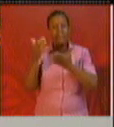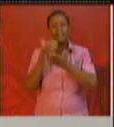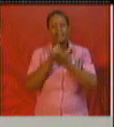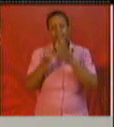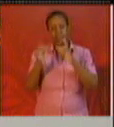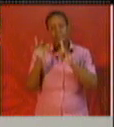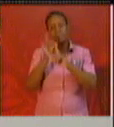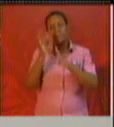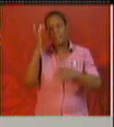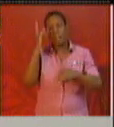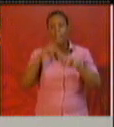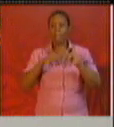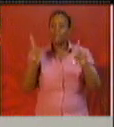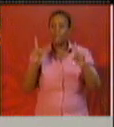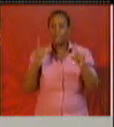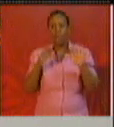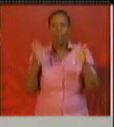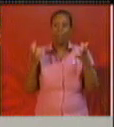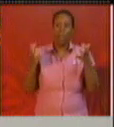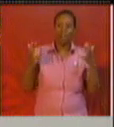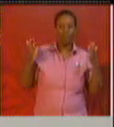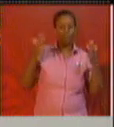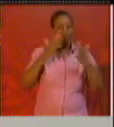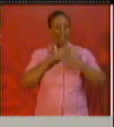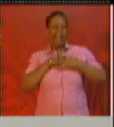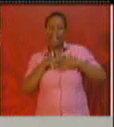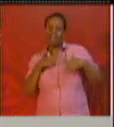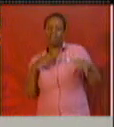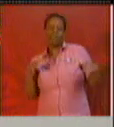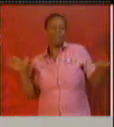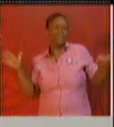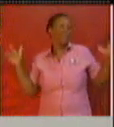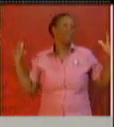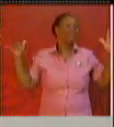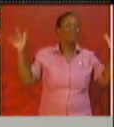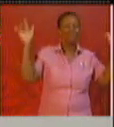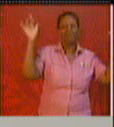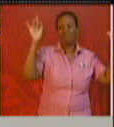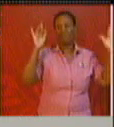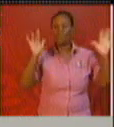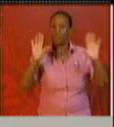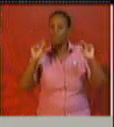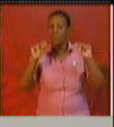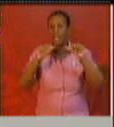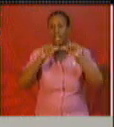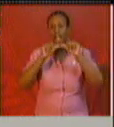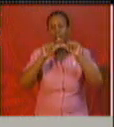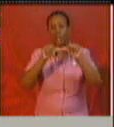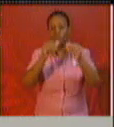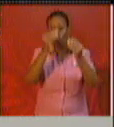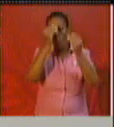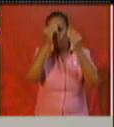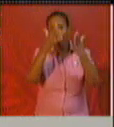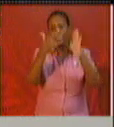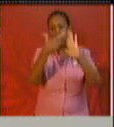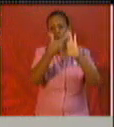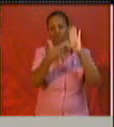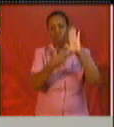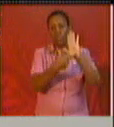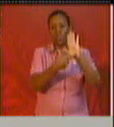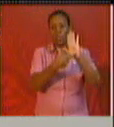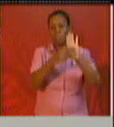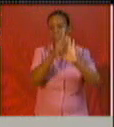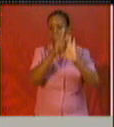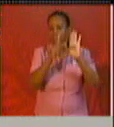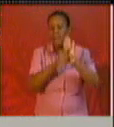not to become complacent as a result of that, and not to think that, okay, we're good now and we can change what we're doing. We really need to